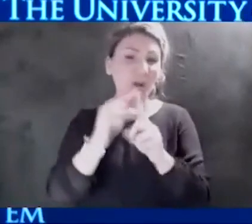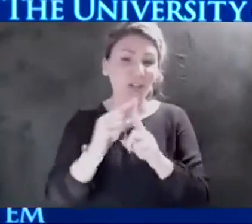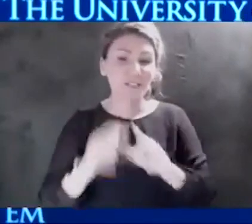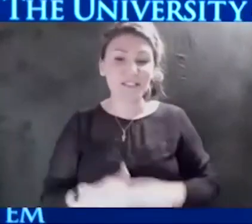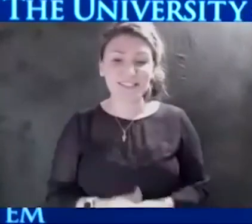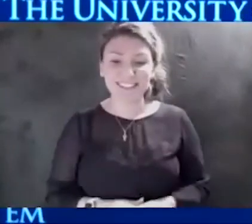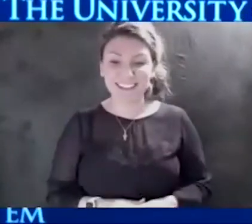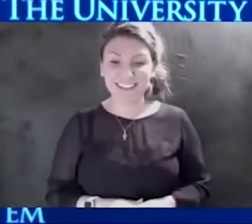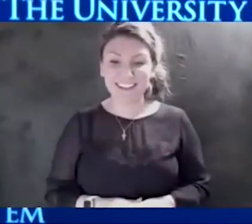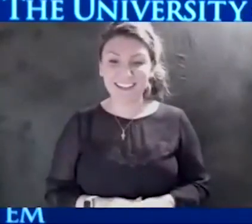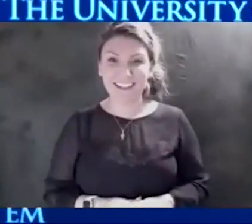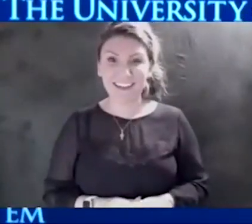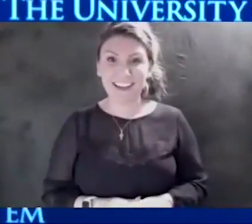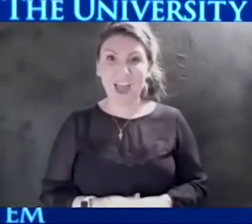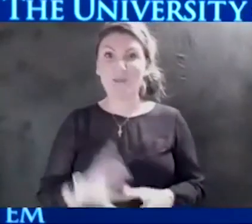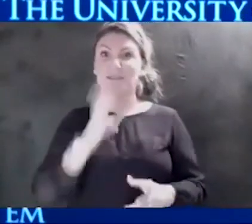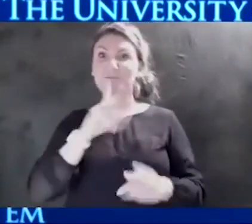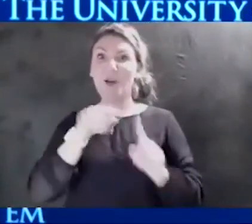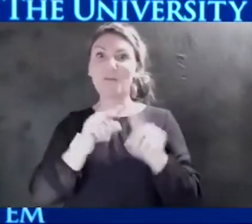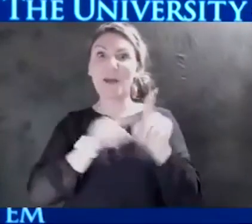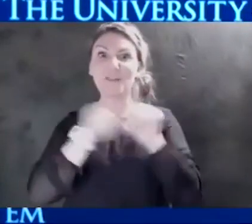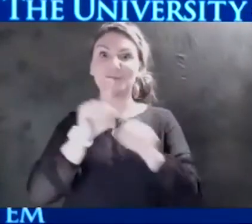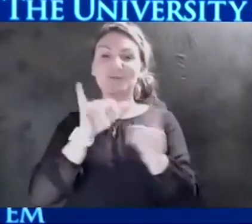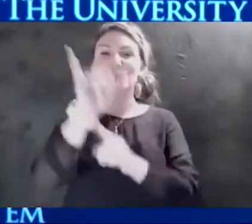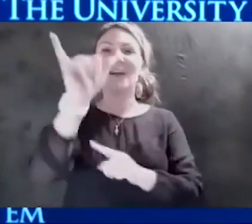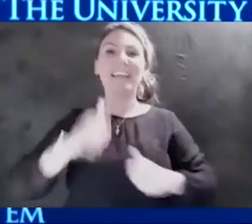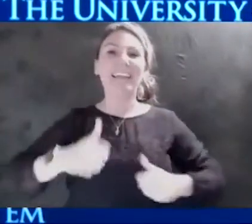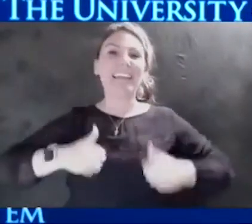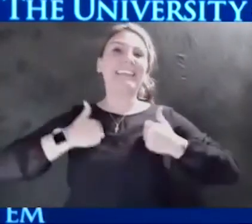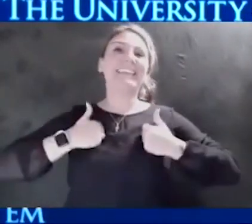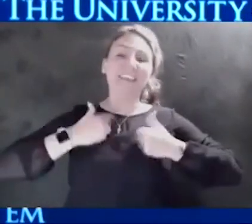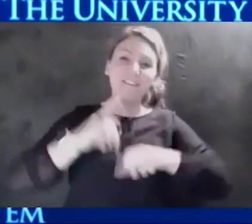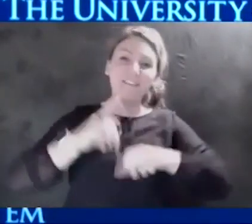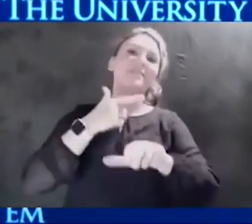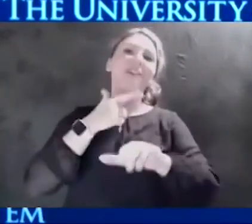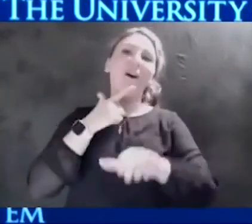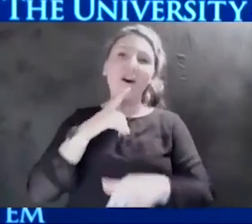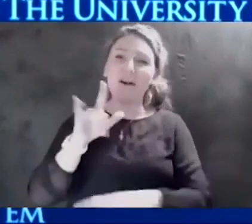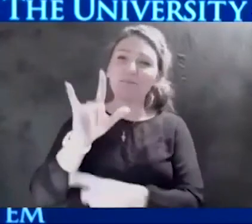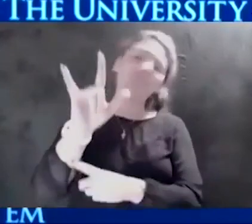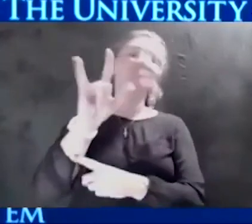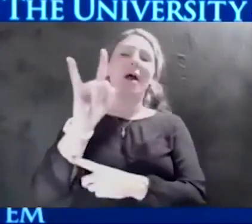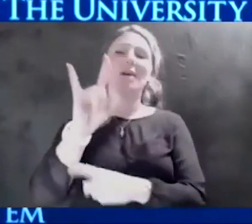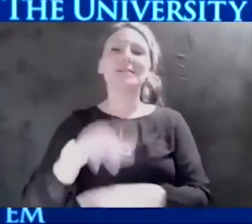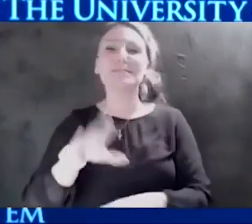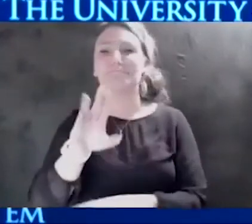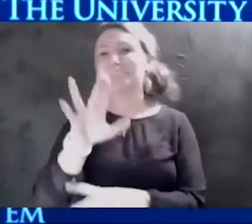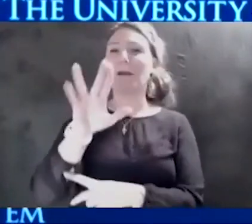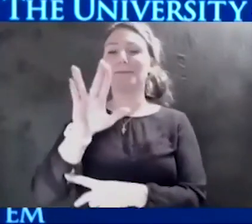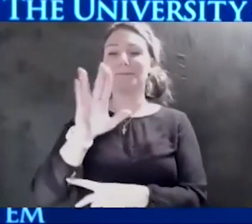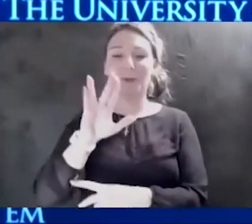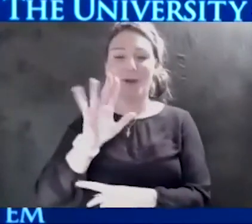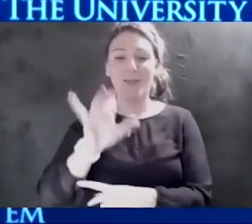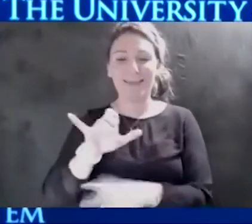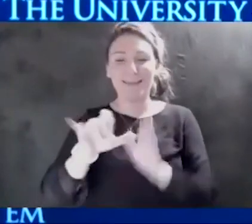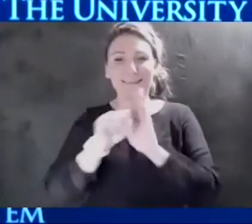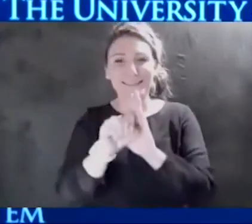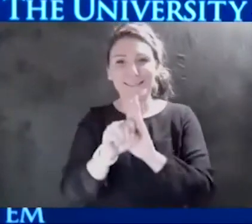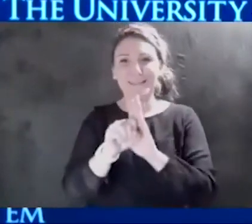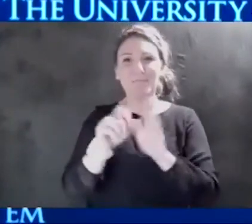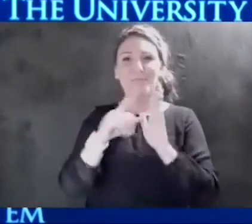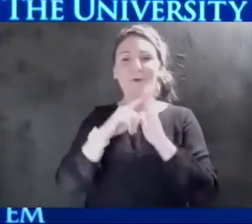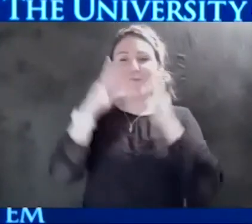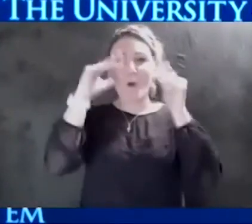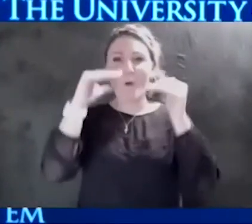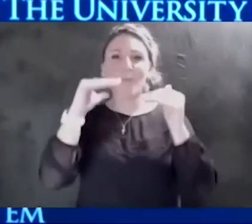Trek: live long and prosper. Why is that? Because that is a symbol of hope, optimism, and faith. We